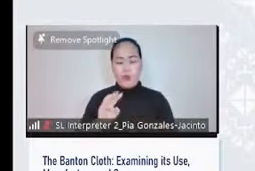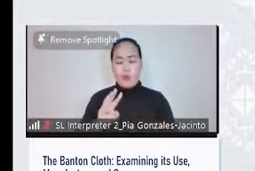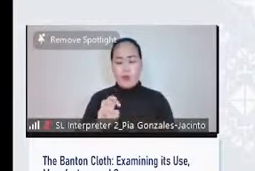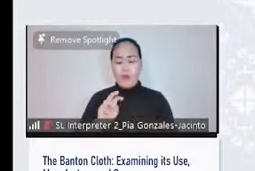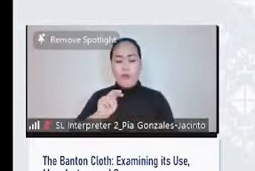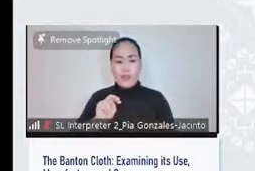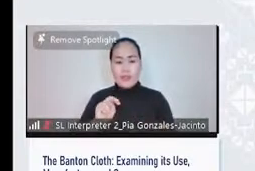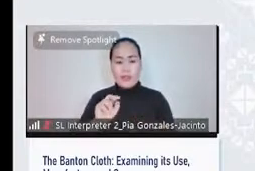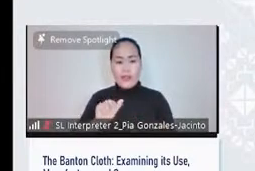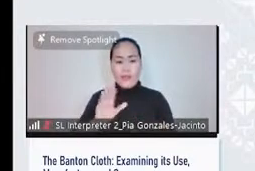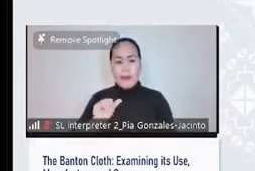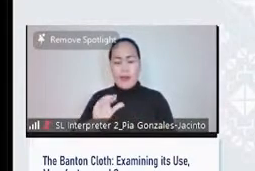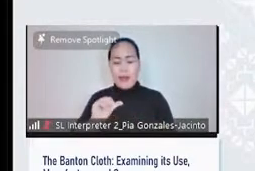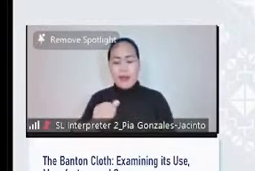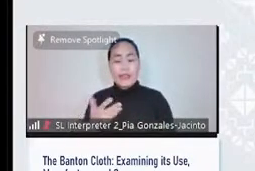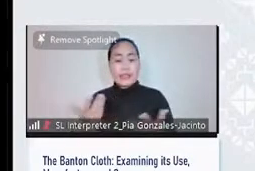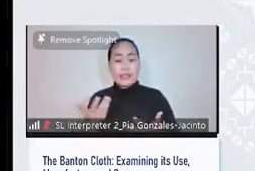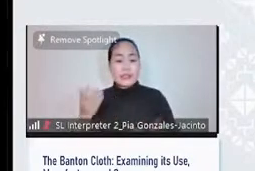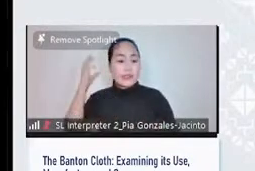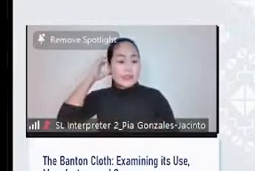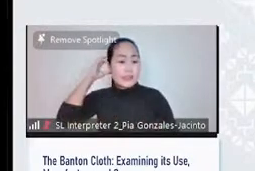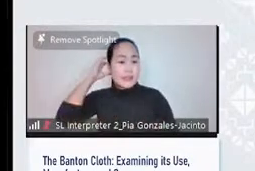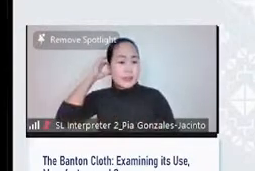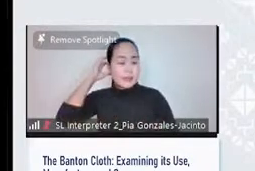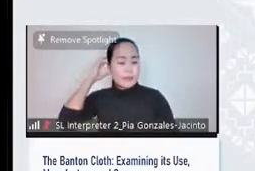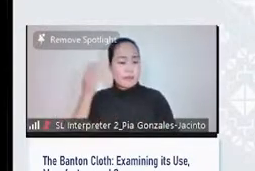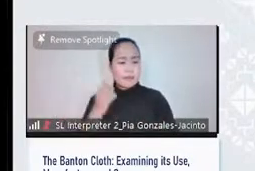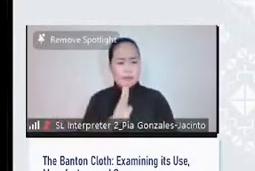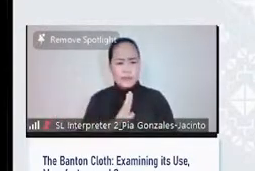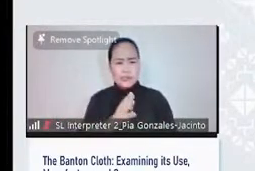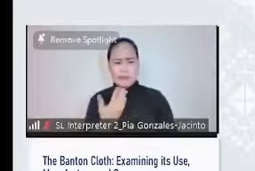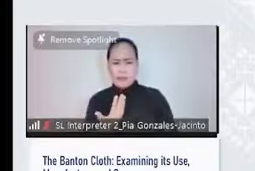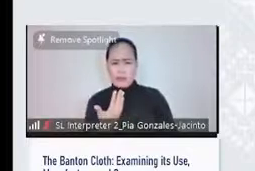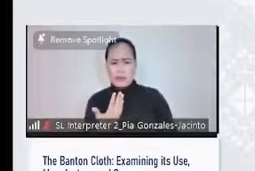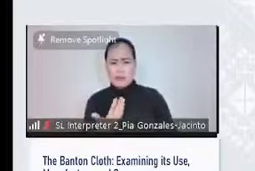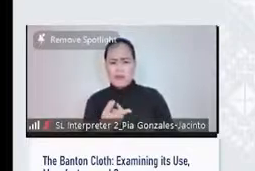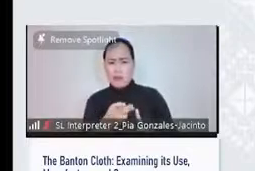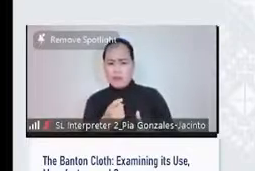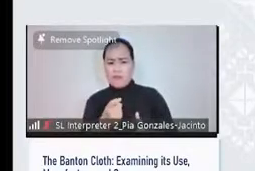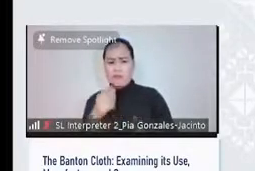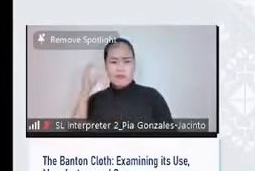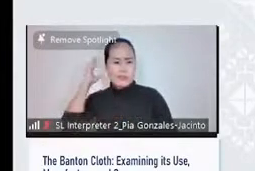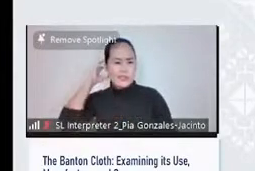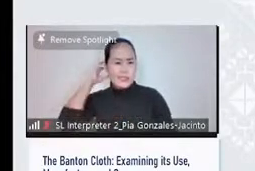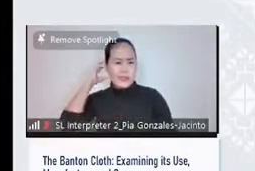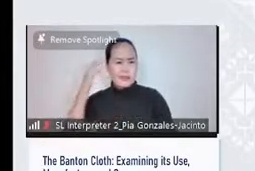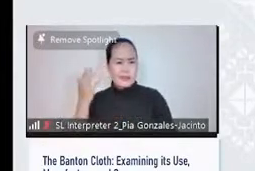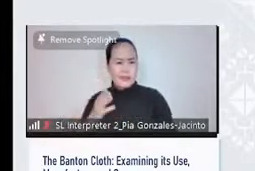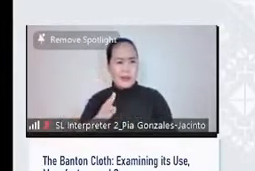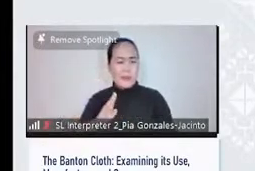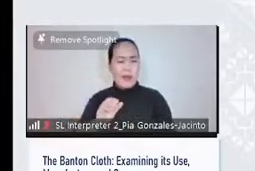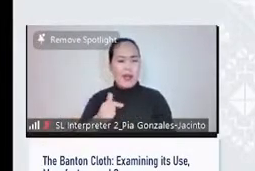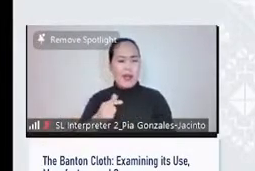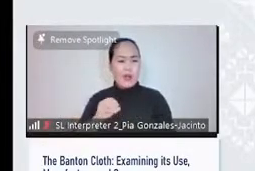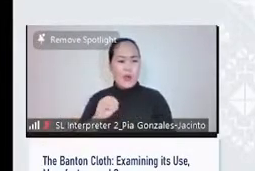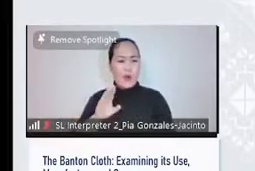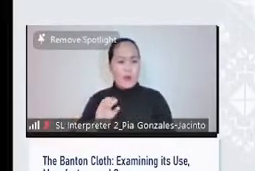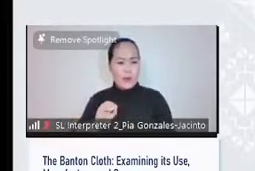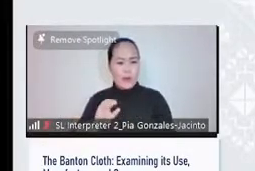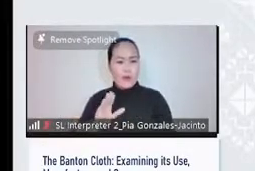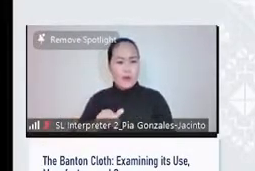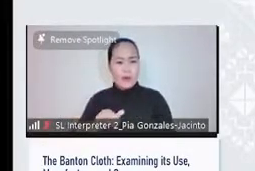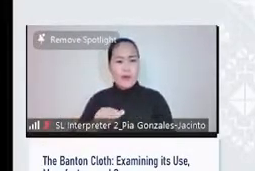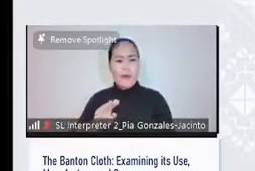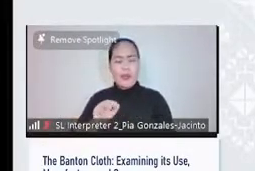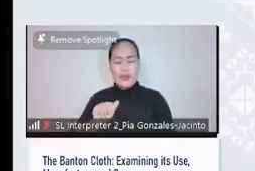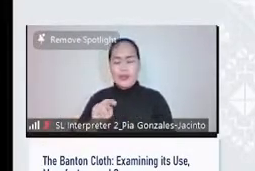from Mindanao, fragment B is more likely from Mindanao, for the selected textiles from Bagobo, Blaan, Mandaya, and Tiboli also use dyed